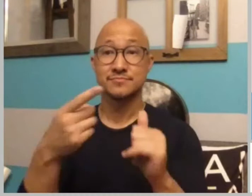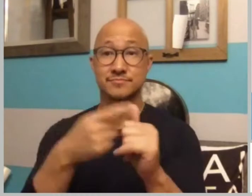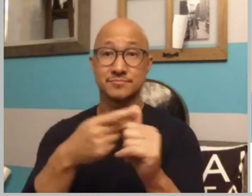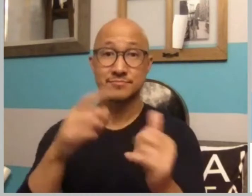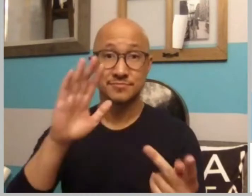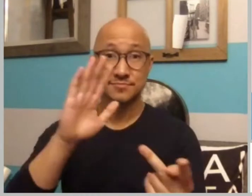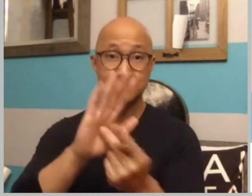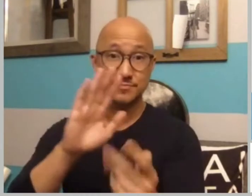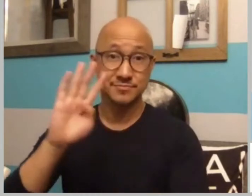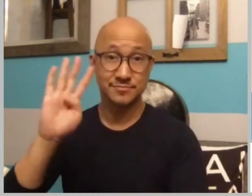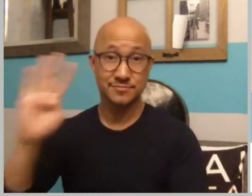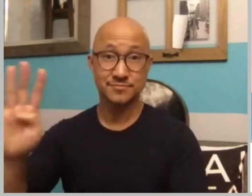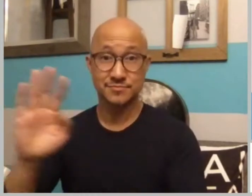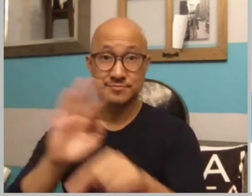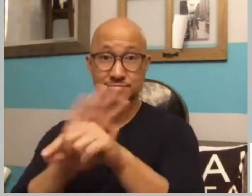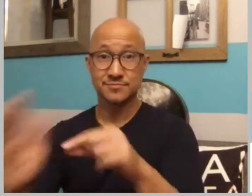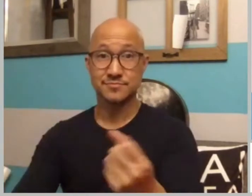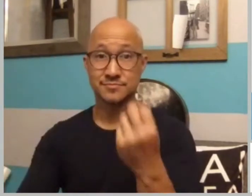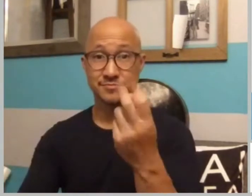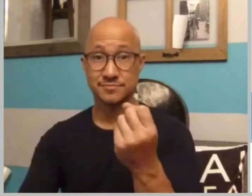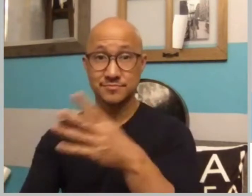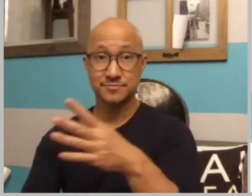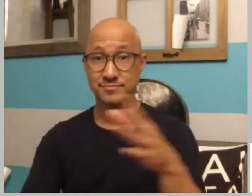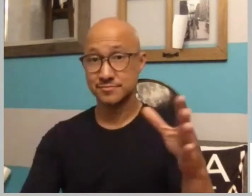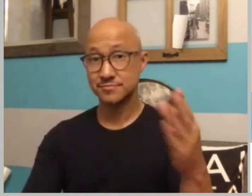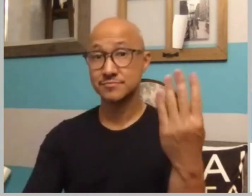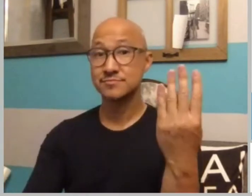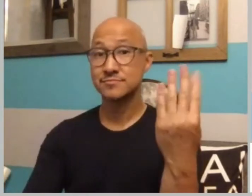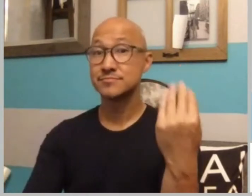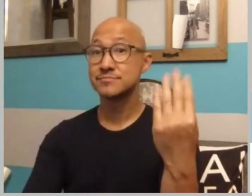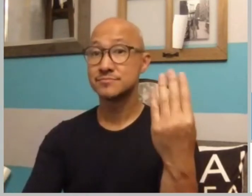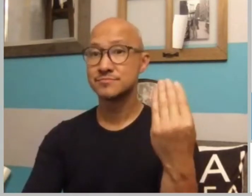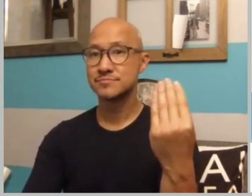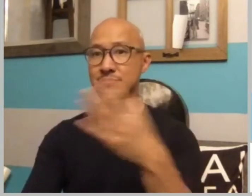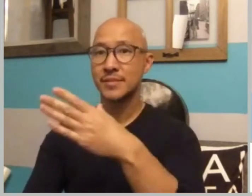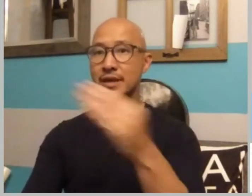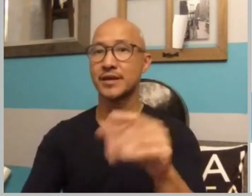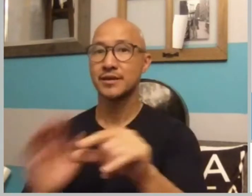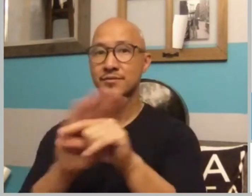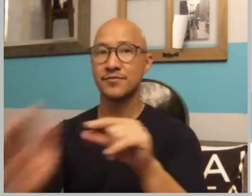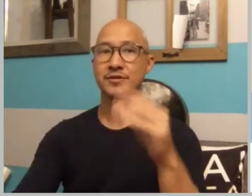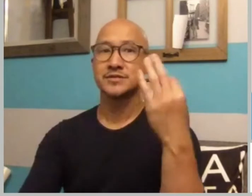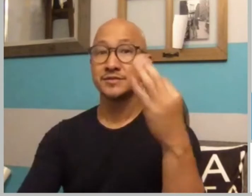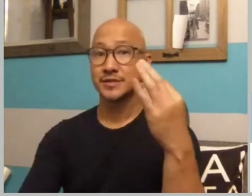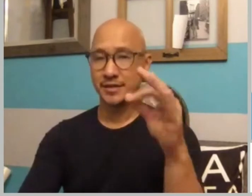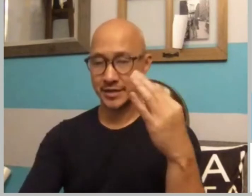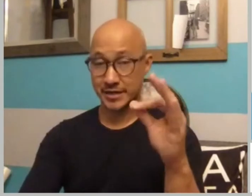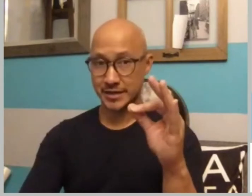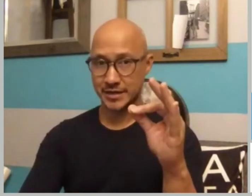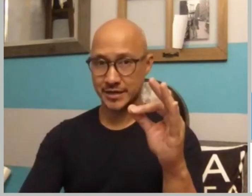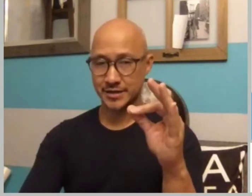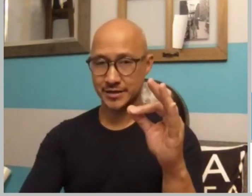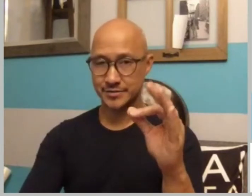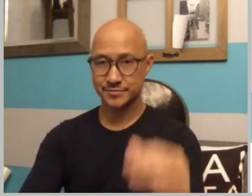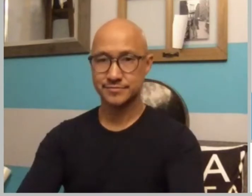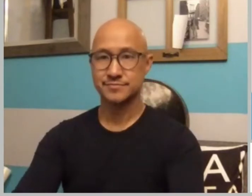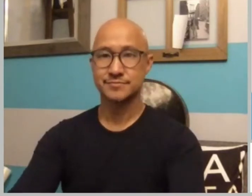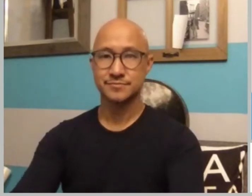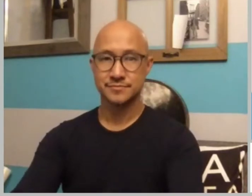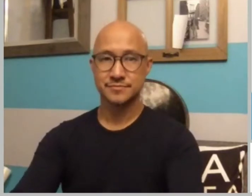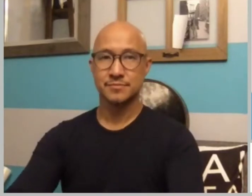was believed that Peter wrote it on the eve of Nero's persecution, where he was going to, take more Christians and do this. He